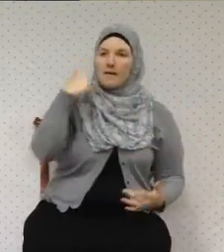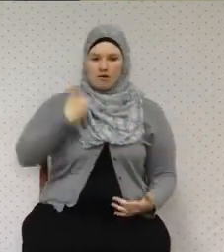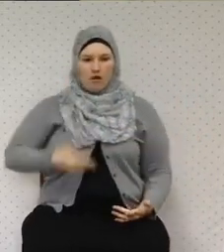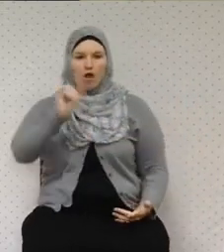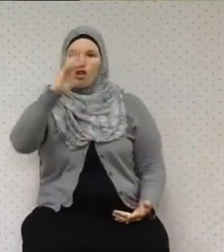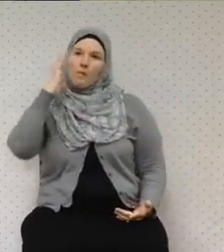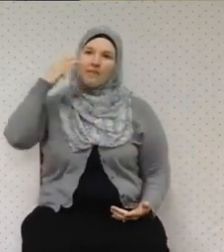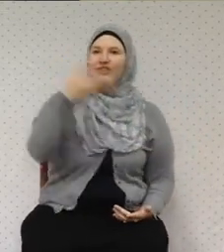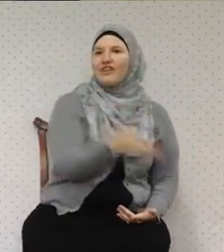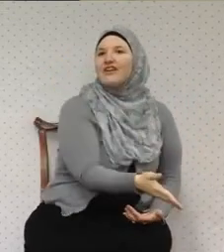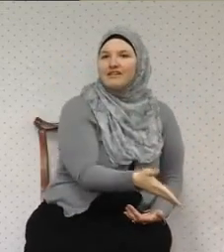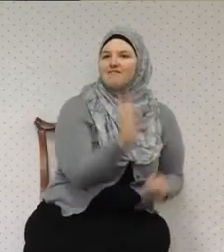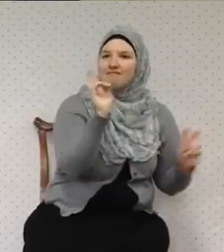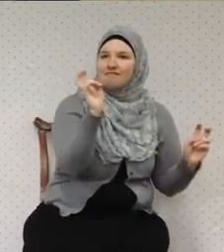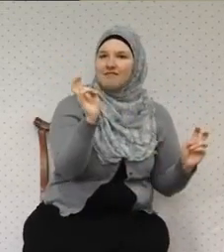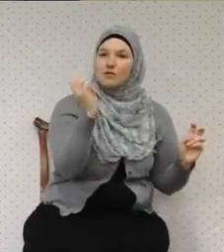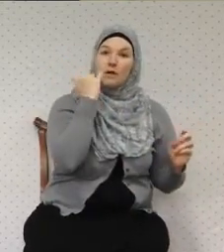me there.